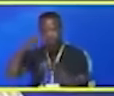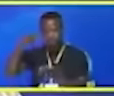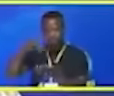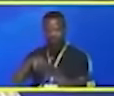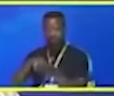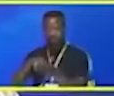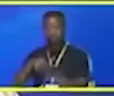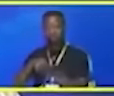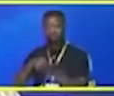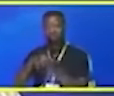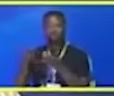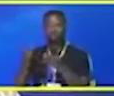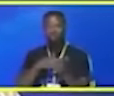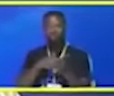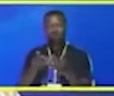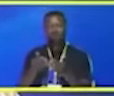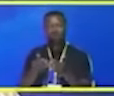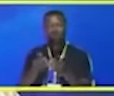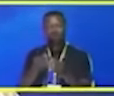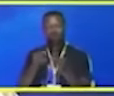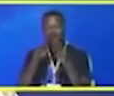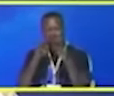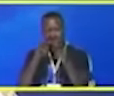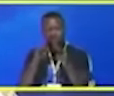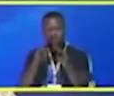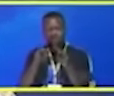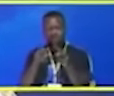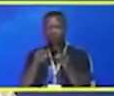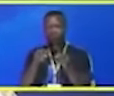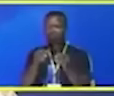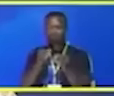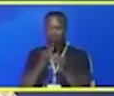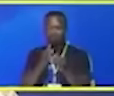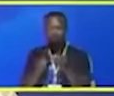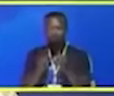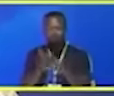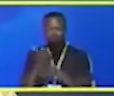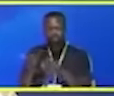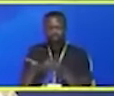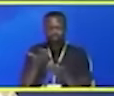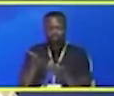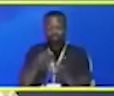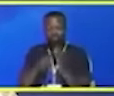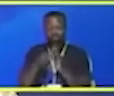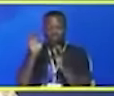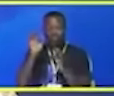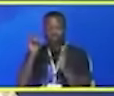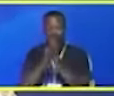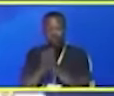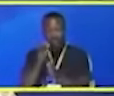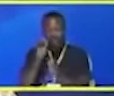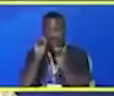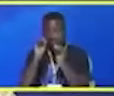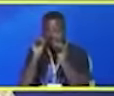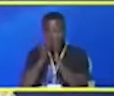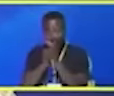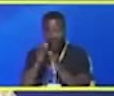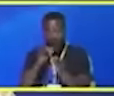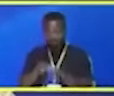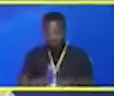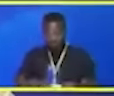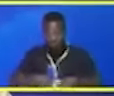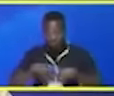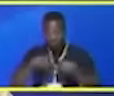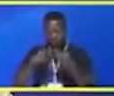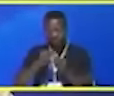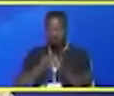here, whether it is through singing or through the simplicity and the frailty of teaching, if I end up revealing the nature